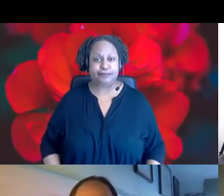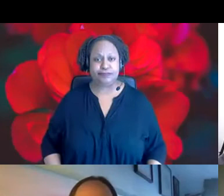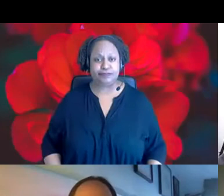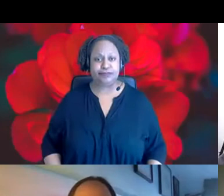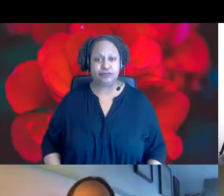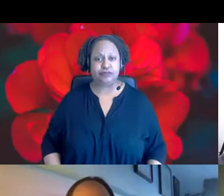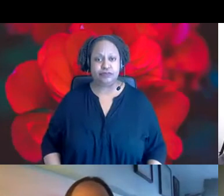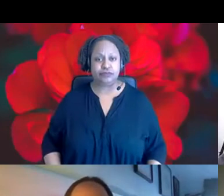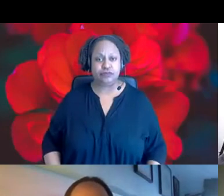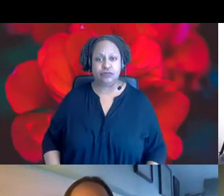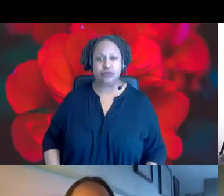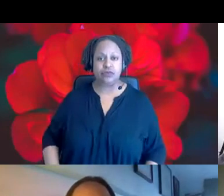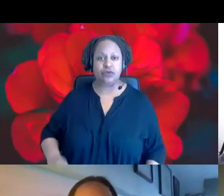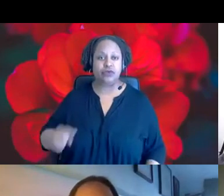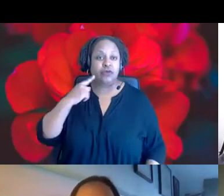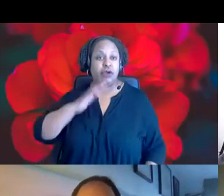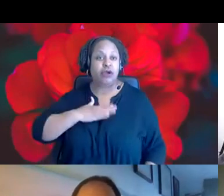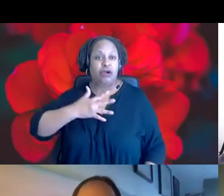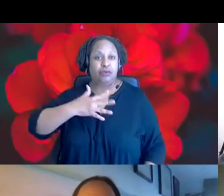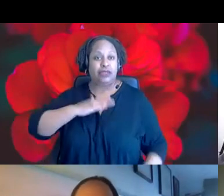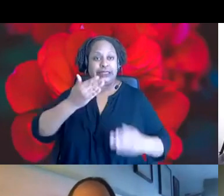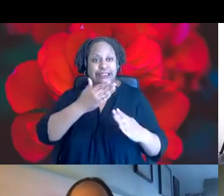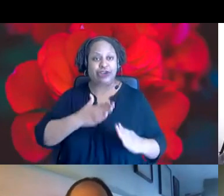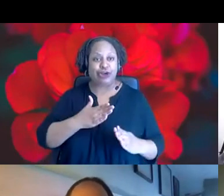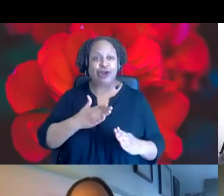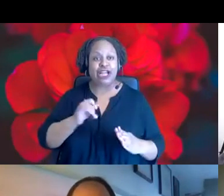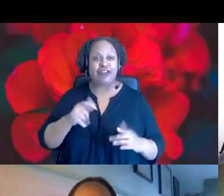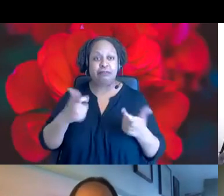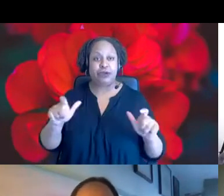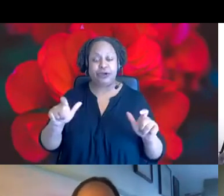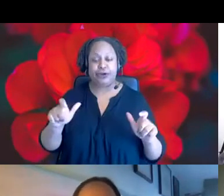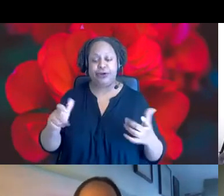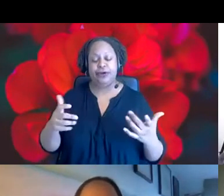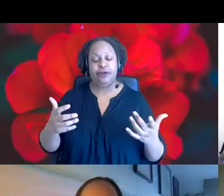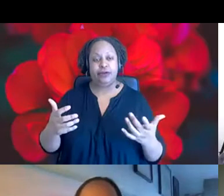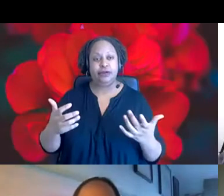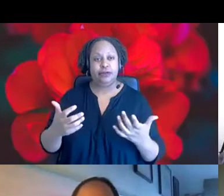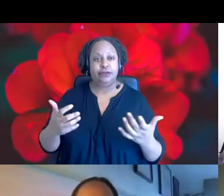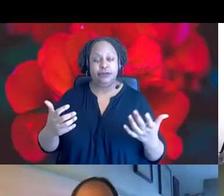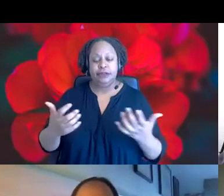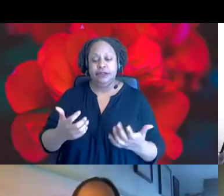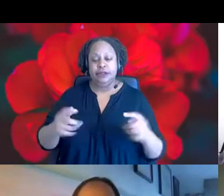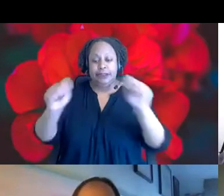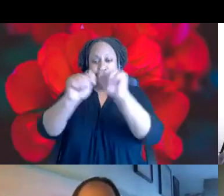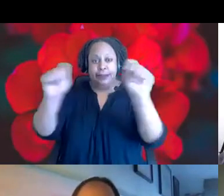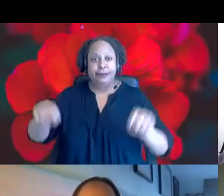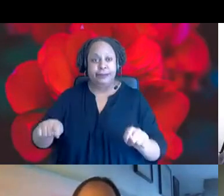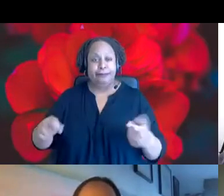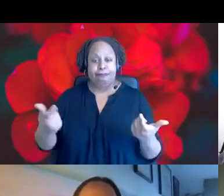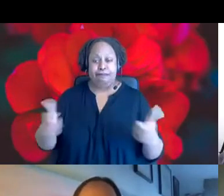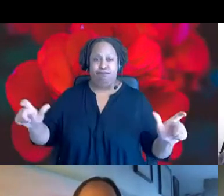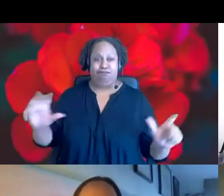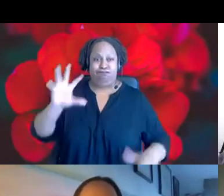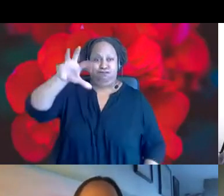Flip side of that, for an opera singer, you have to be a lot louder if you're in a bigger house. But I think there's a lot of room for